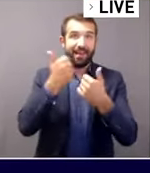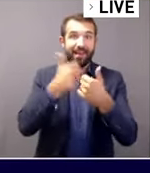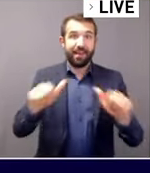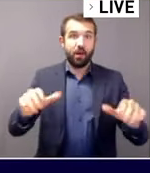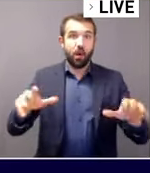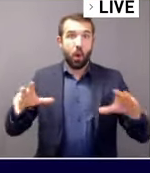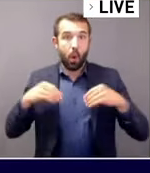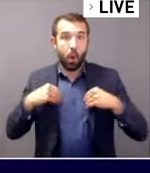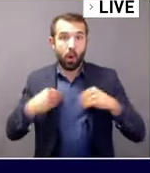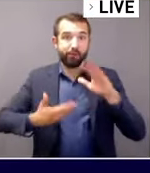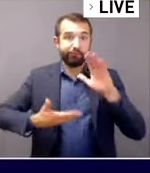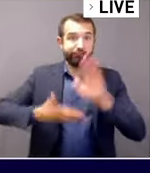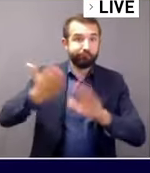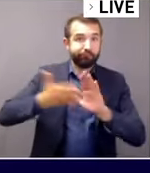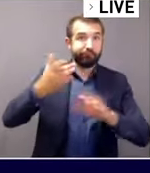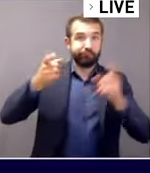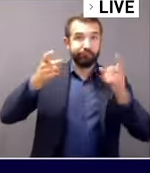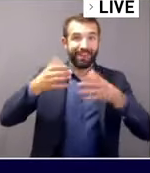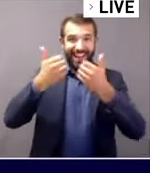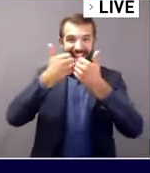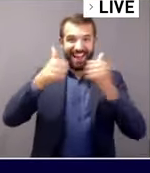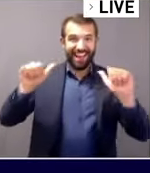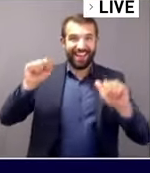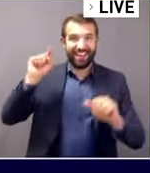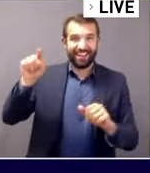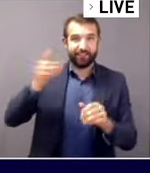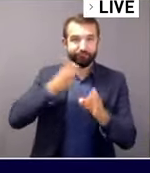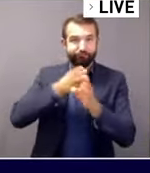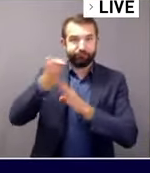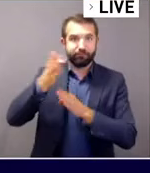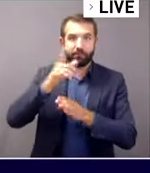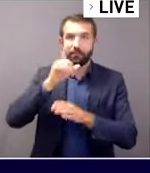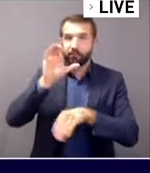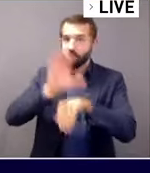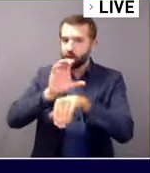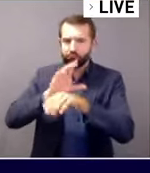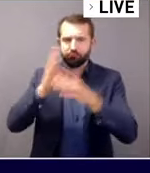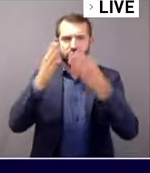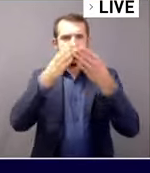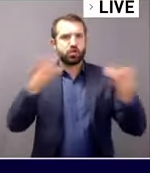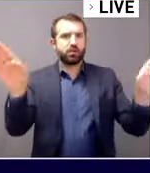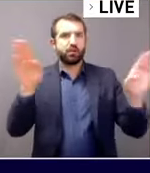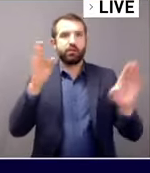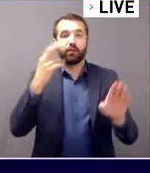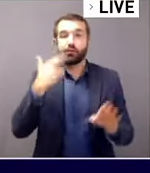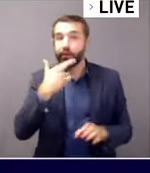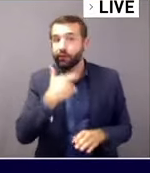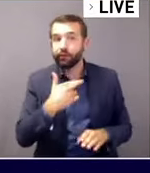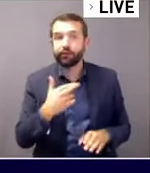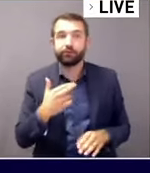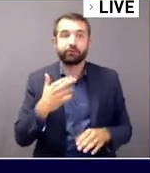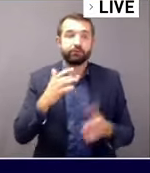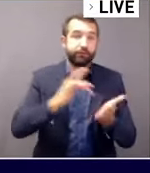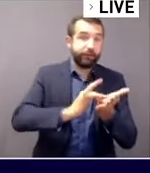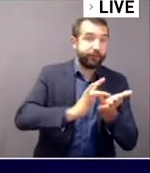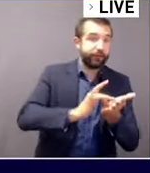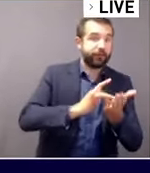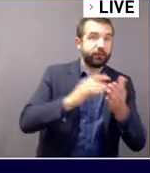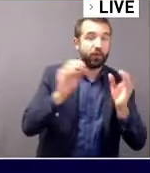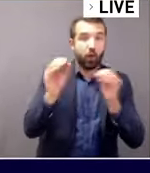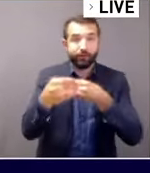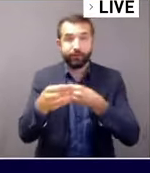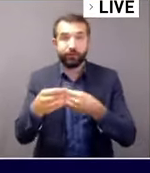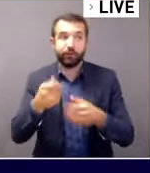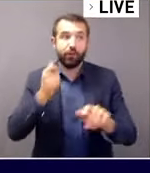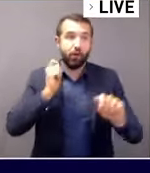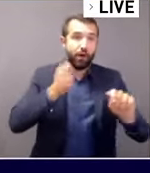any facility, whether it's a restaurant, a construction site, a church, or a healthcare facility, we have a strong expectation